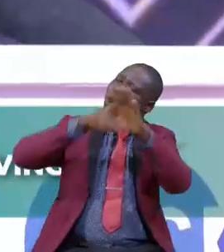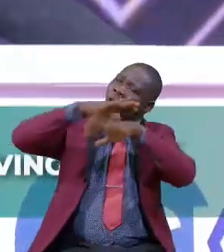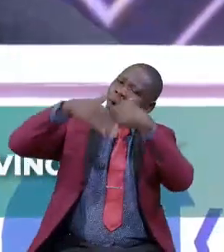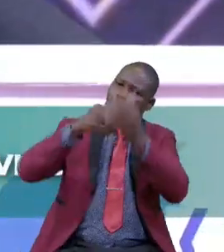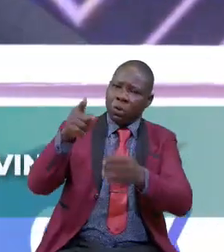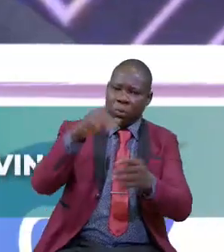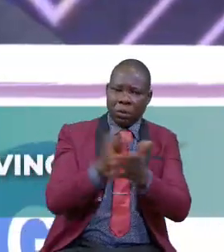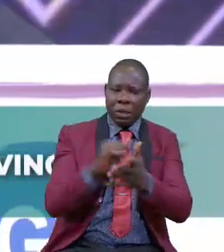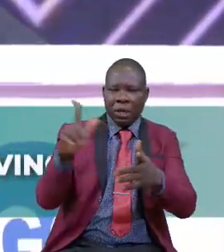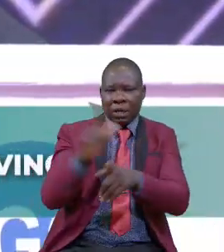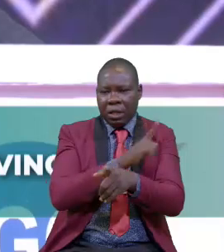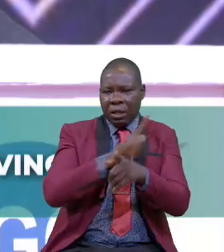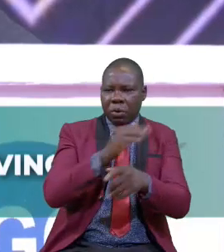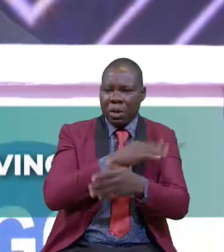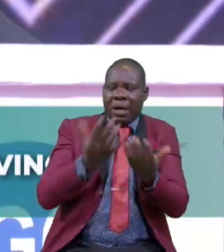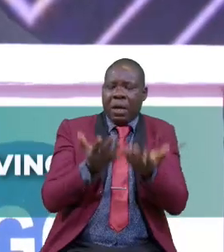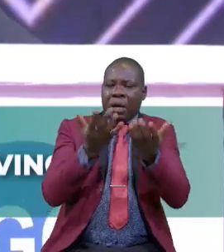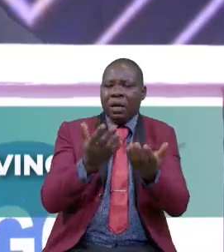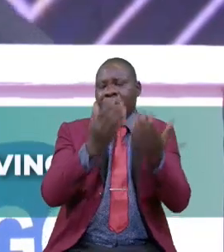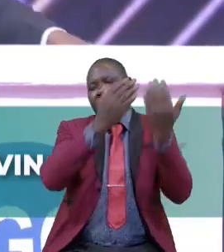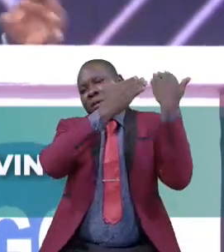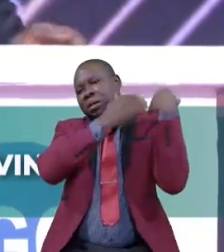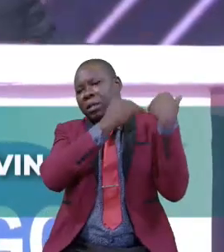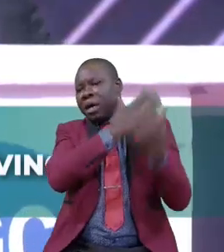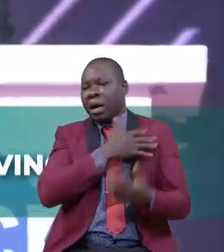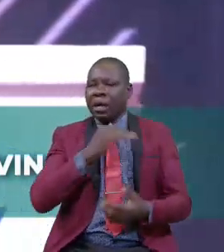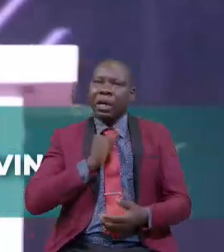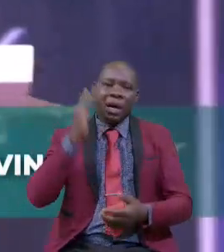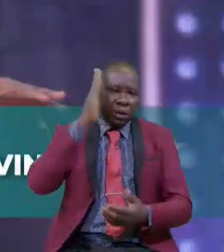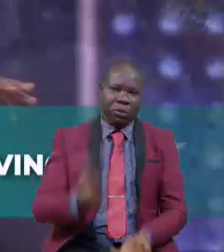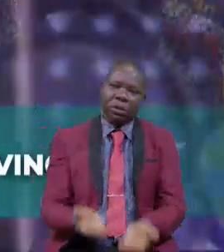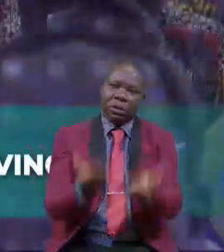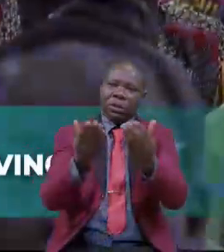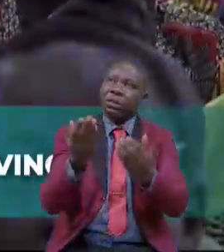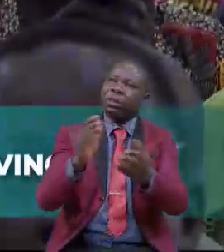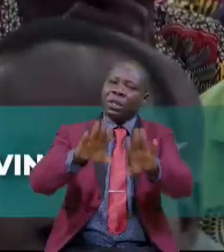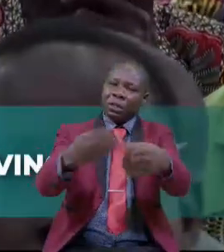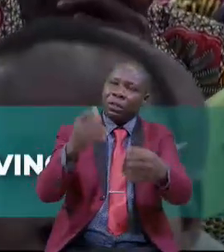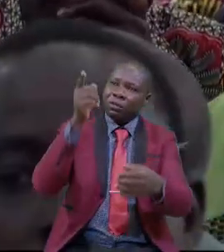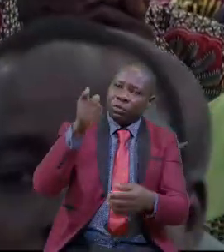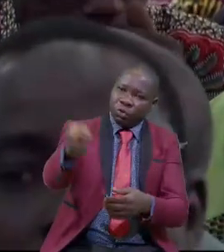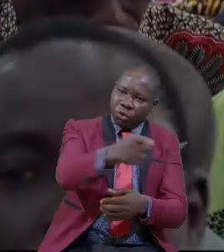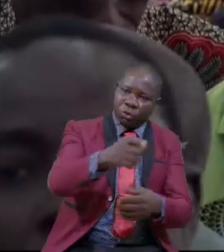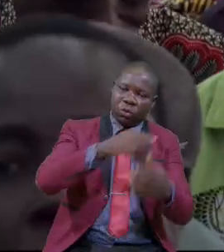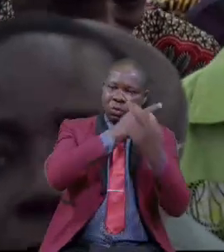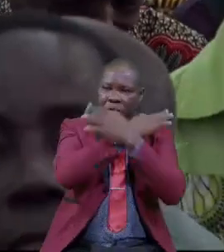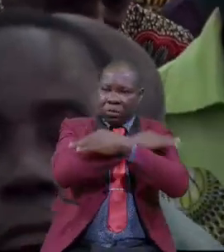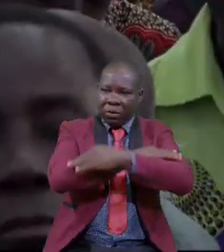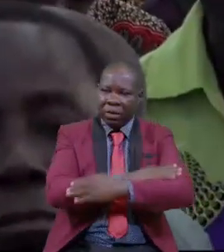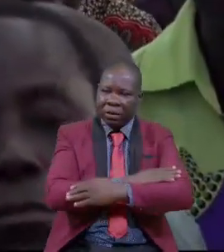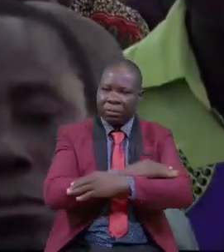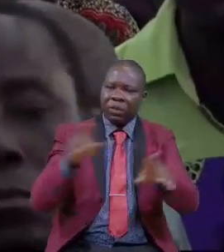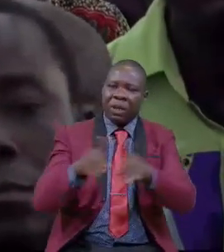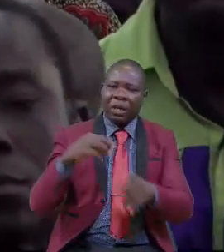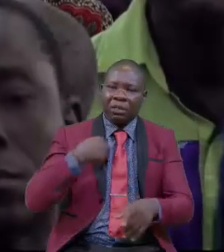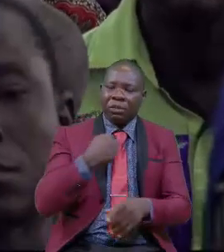laden, and I will give you rest. As we are penitent and repentant, turning away from our sin and turning